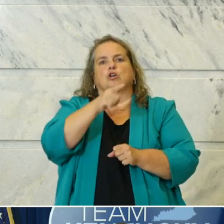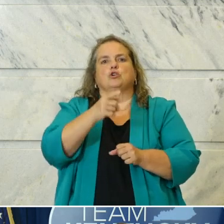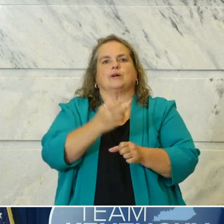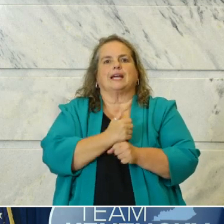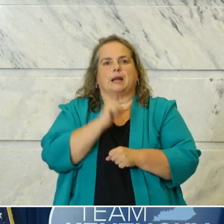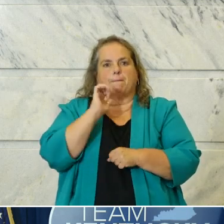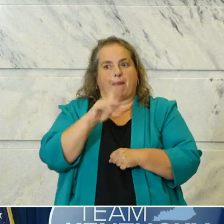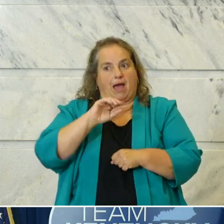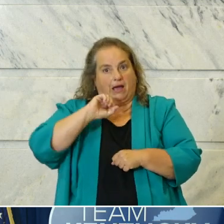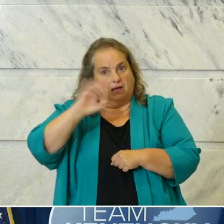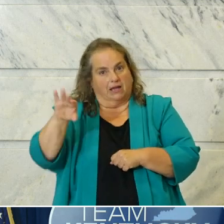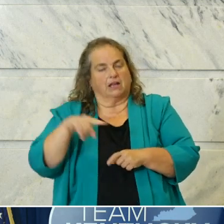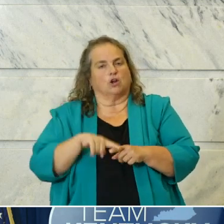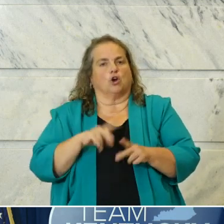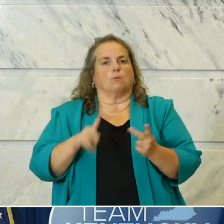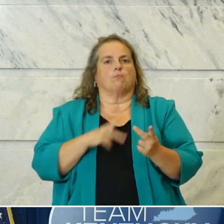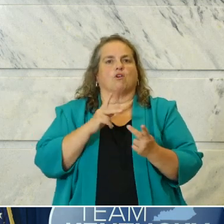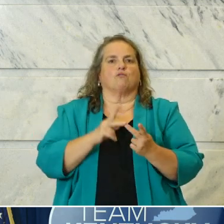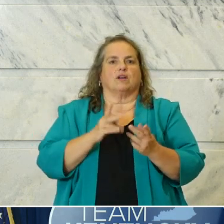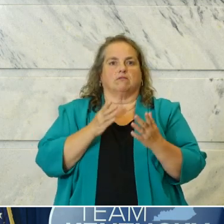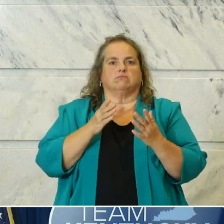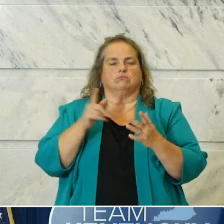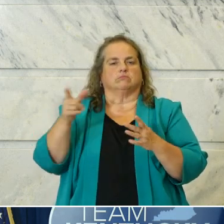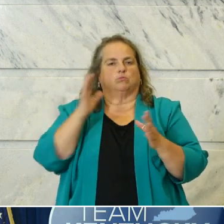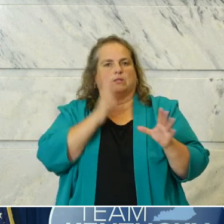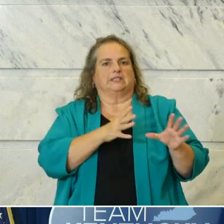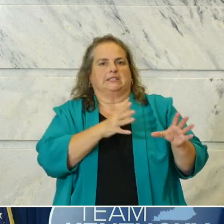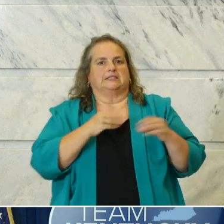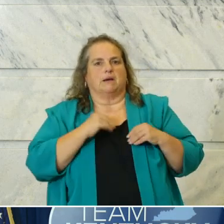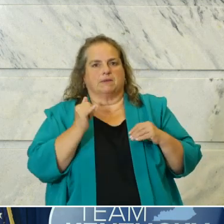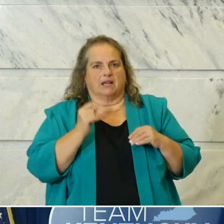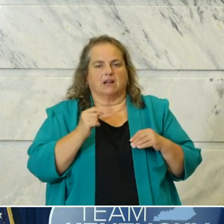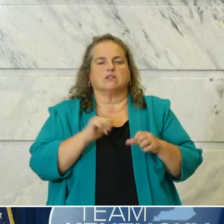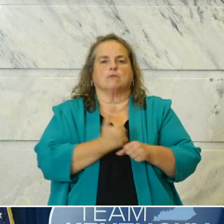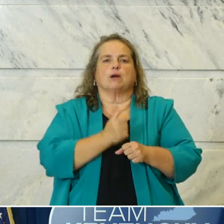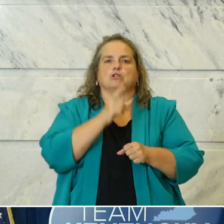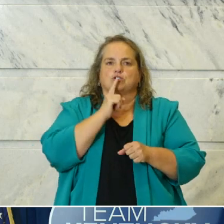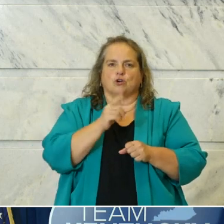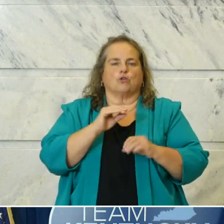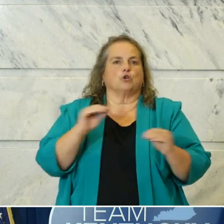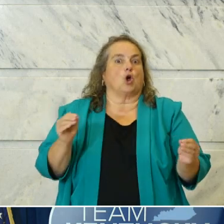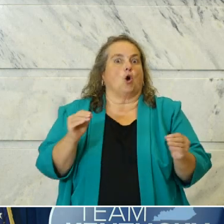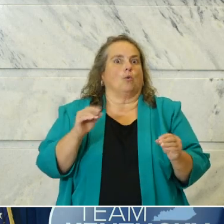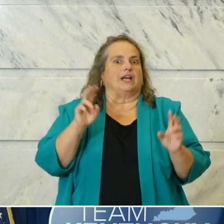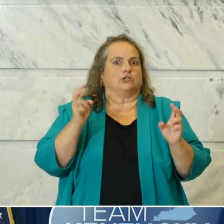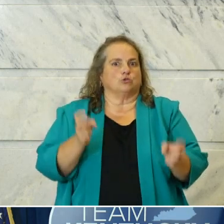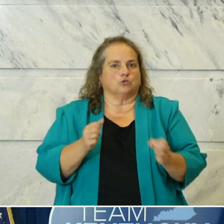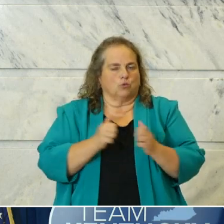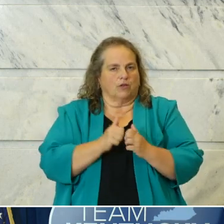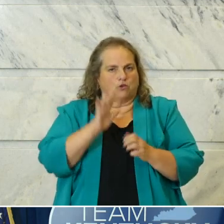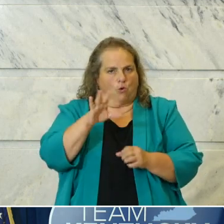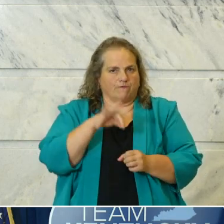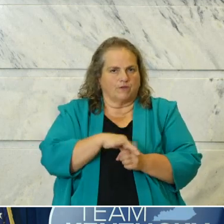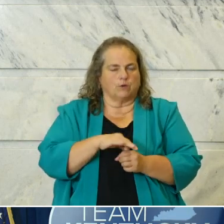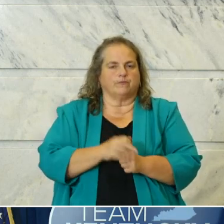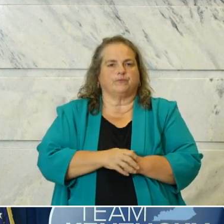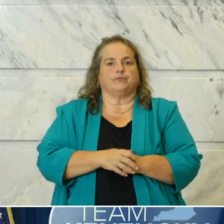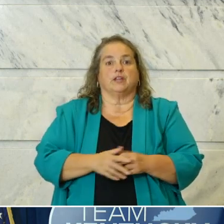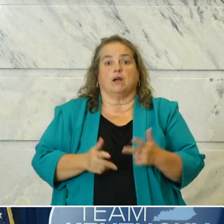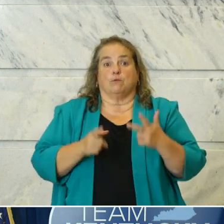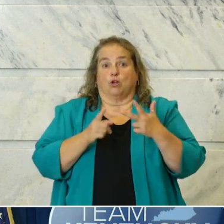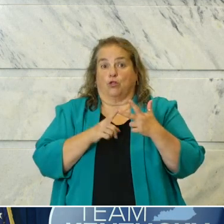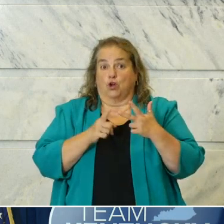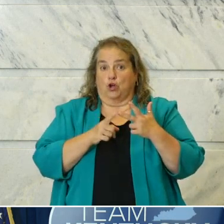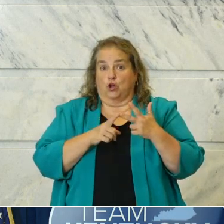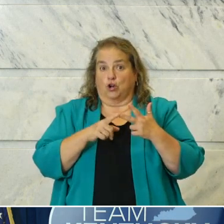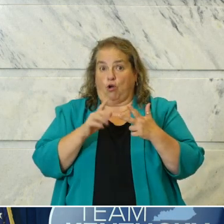back in perfect form so that we know that there are 0 issues. Number 3 on the Fast